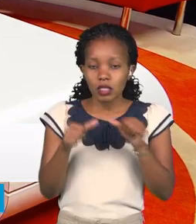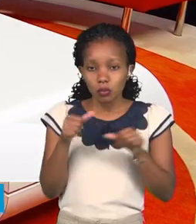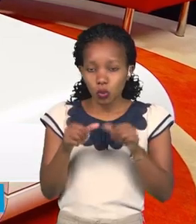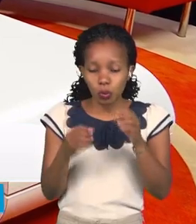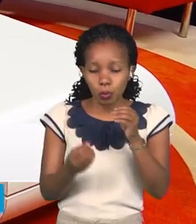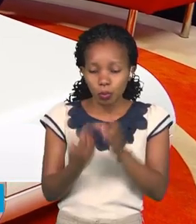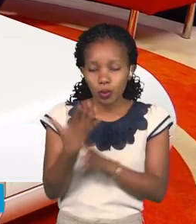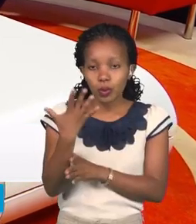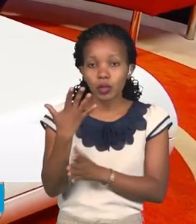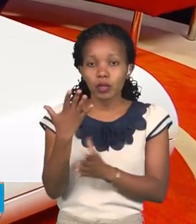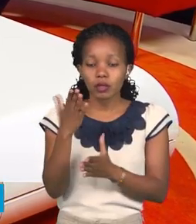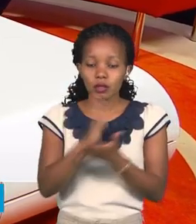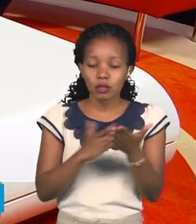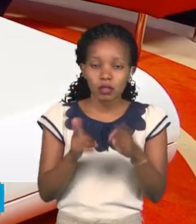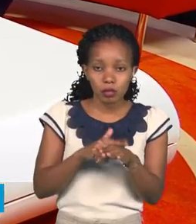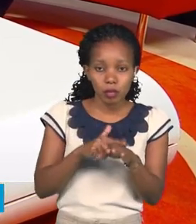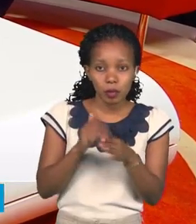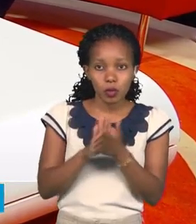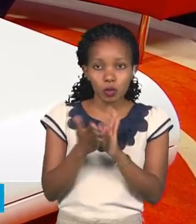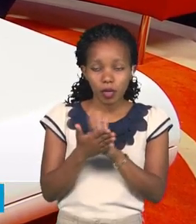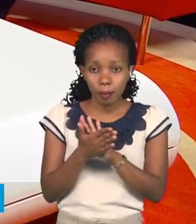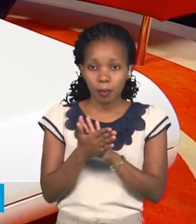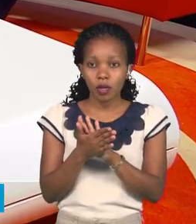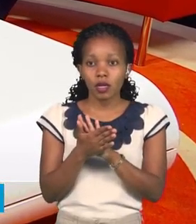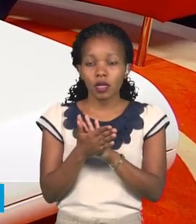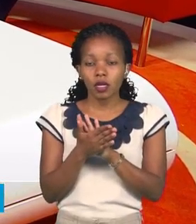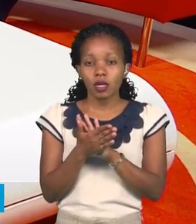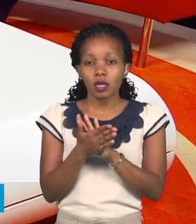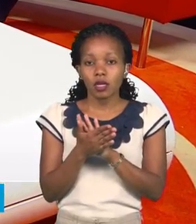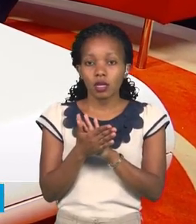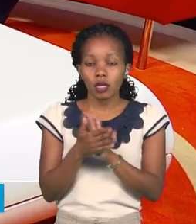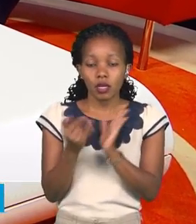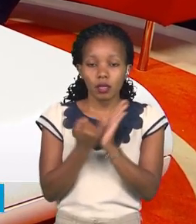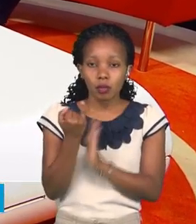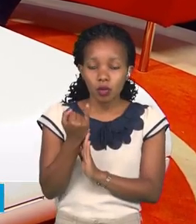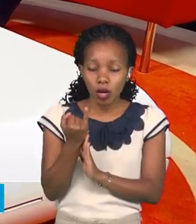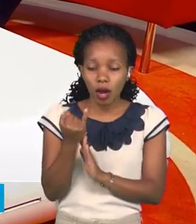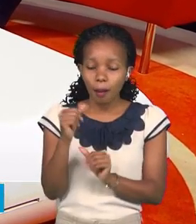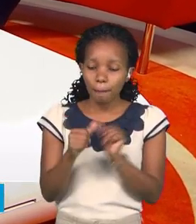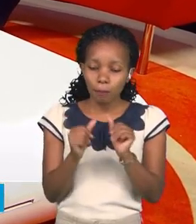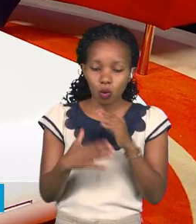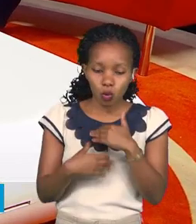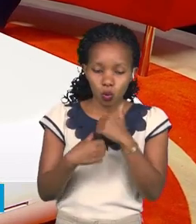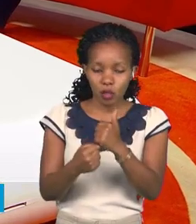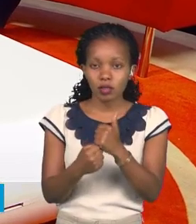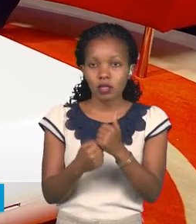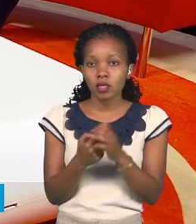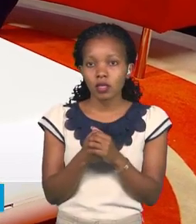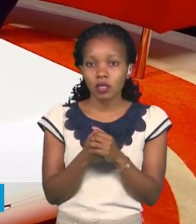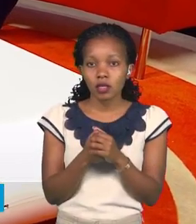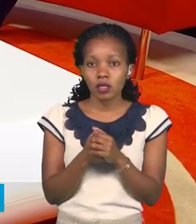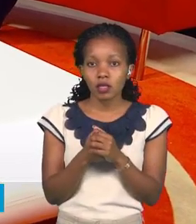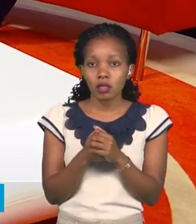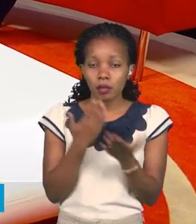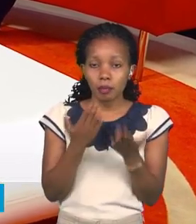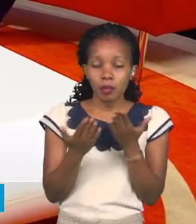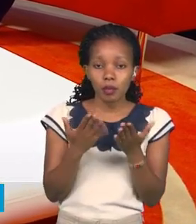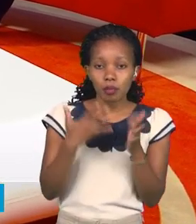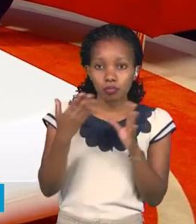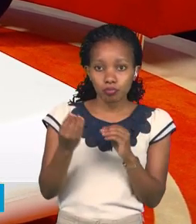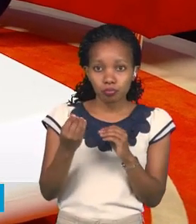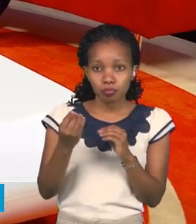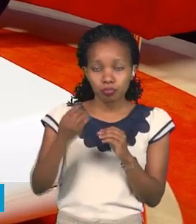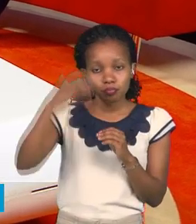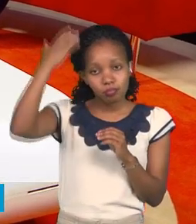right. It takes some time for it to get evolved, and it's all about trust. Yeah. Unlike you take any other industry like a